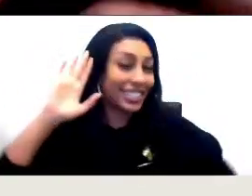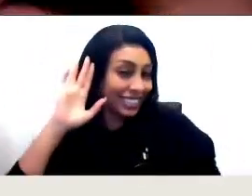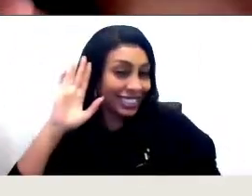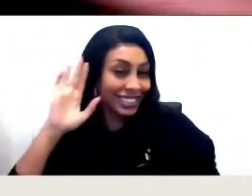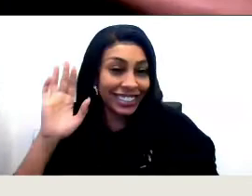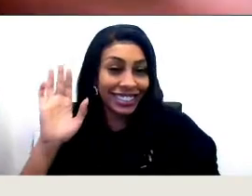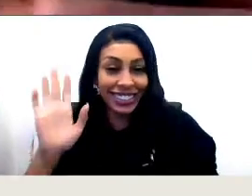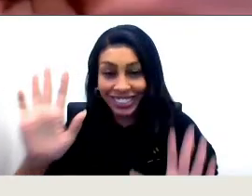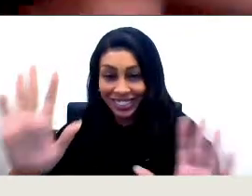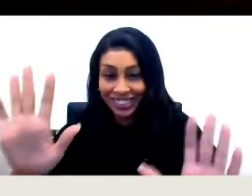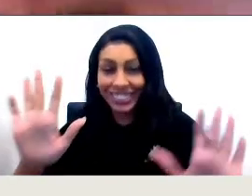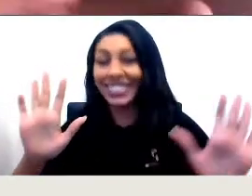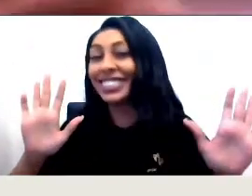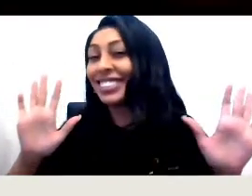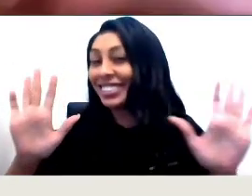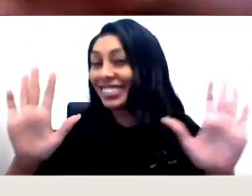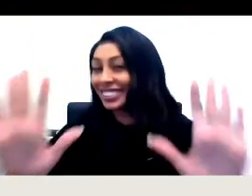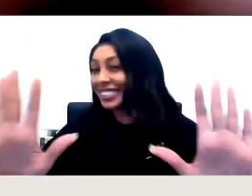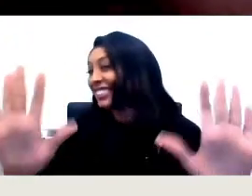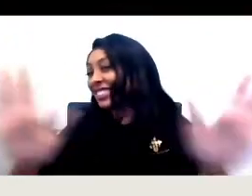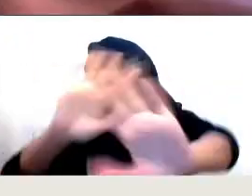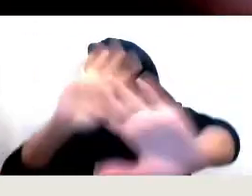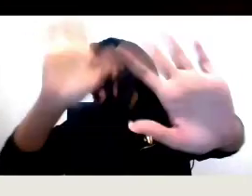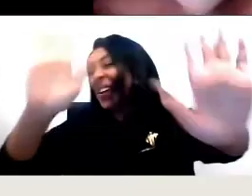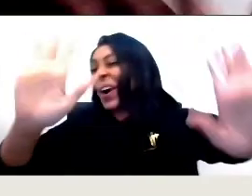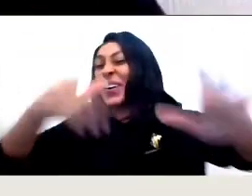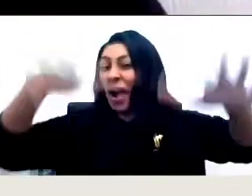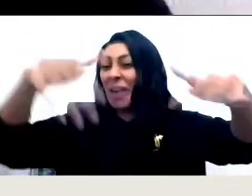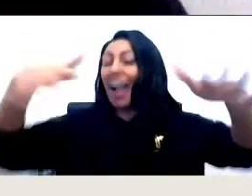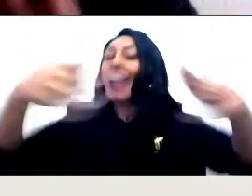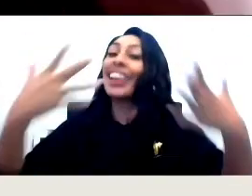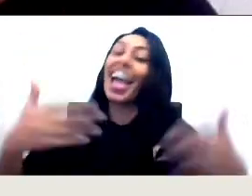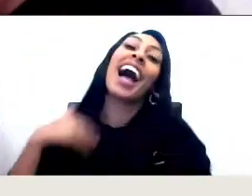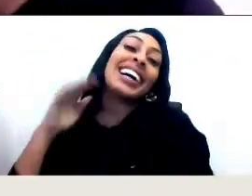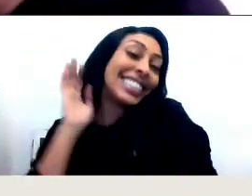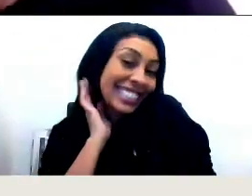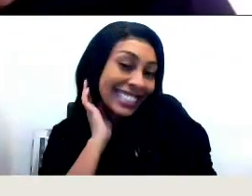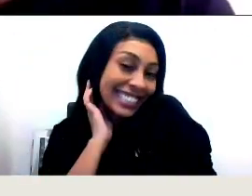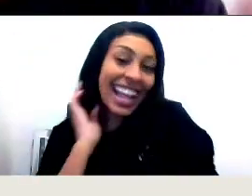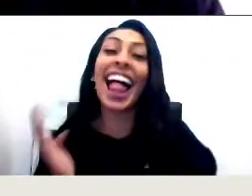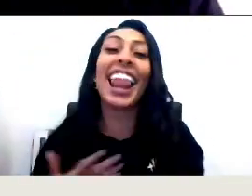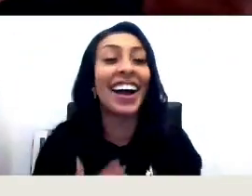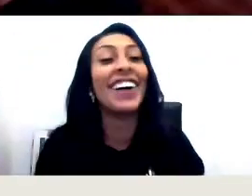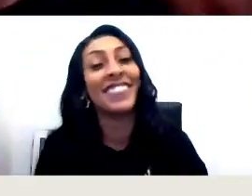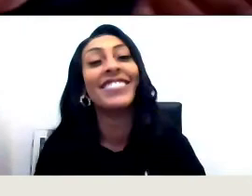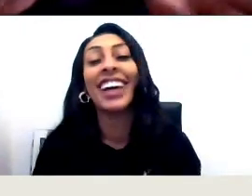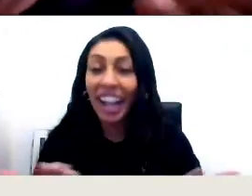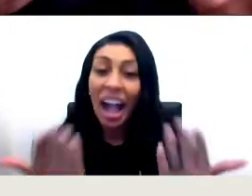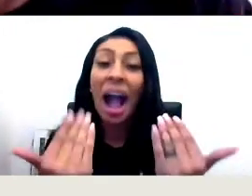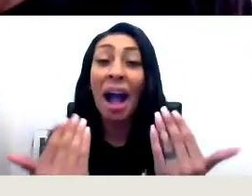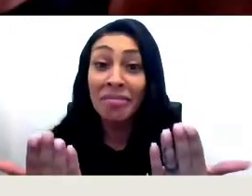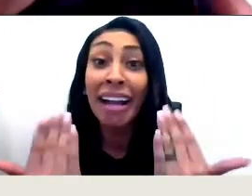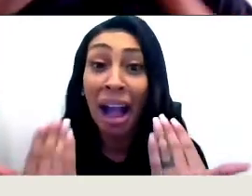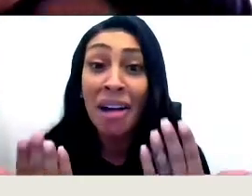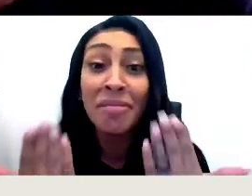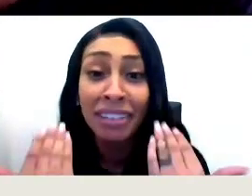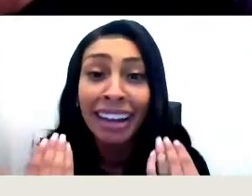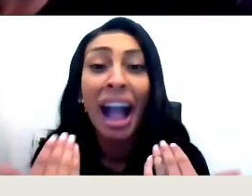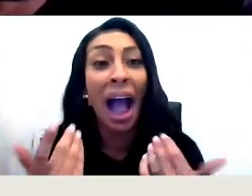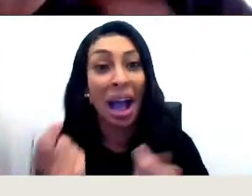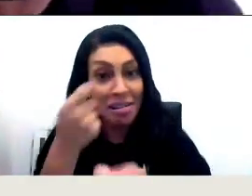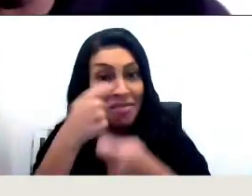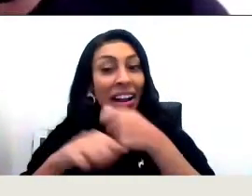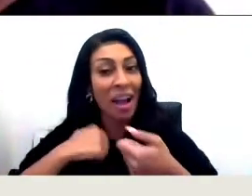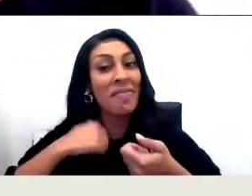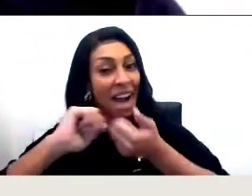You know, I used to do this to the camera. No. You know, now I'm like, come, be my friend.